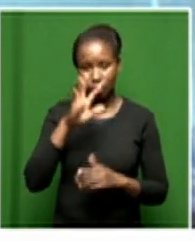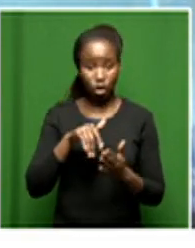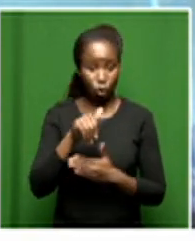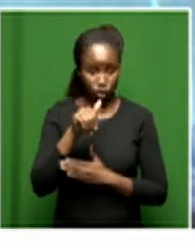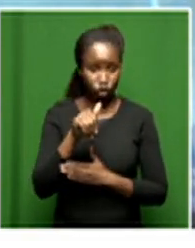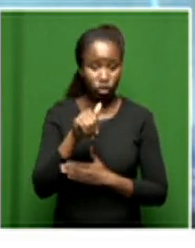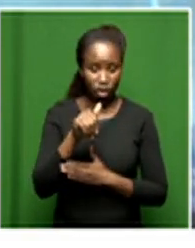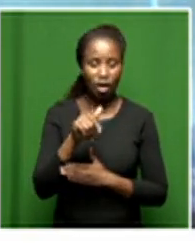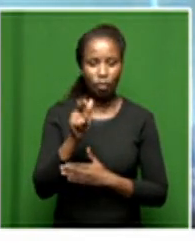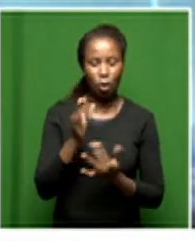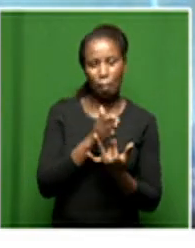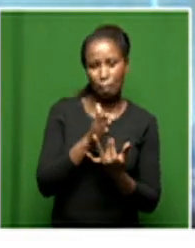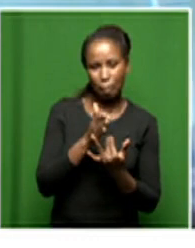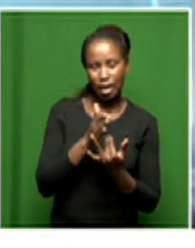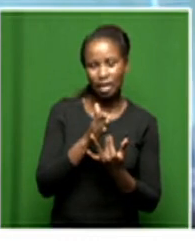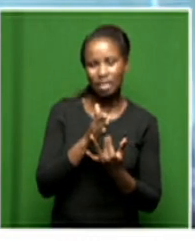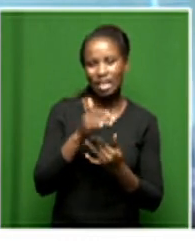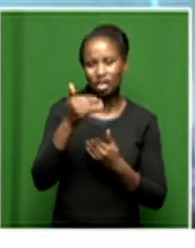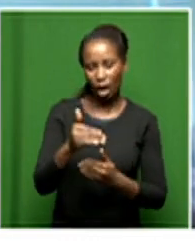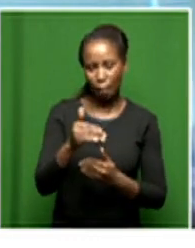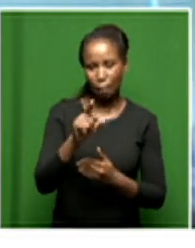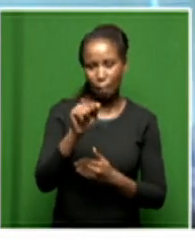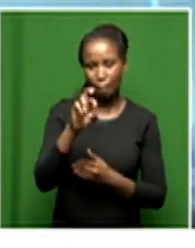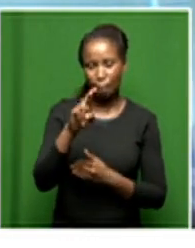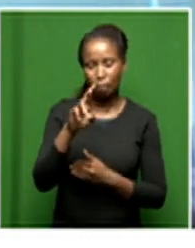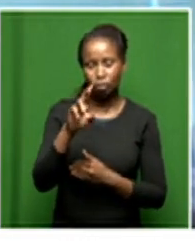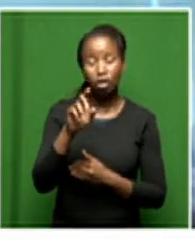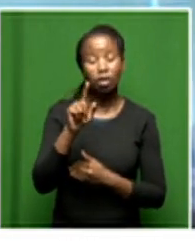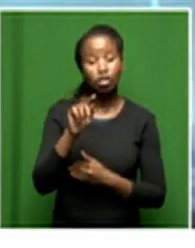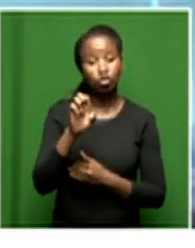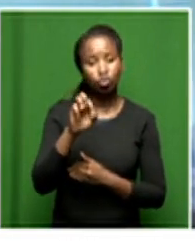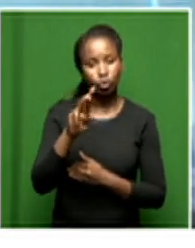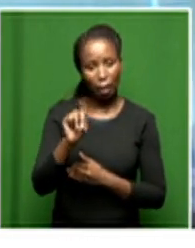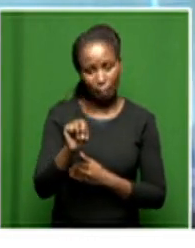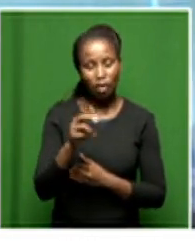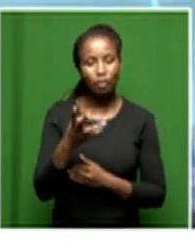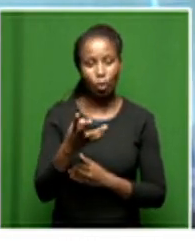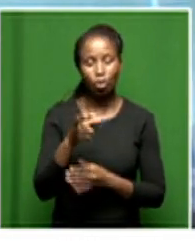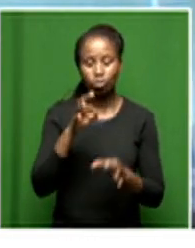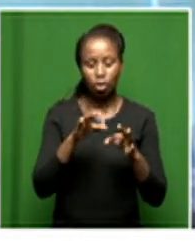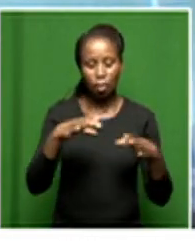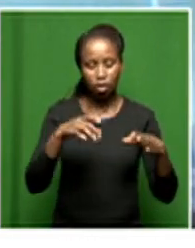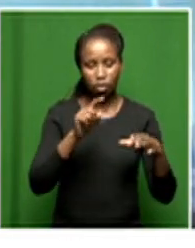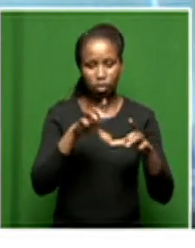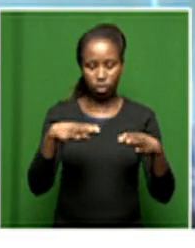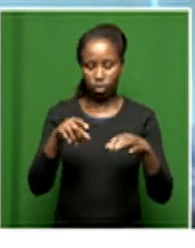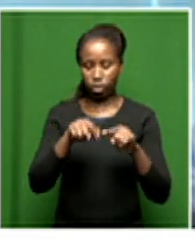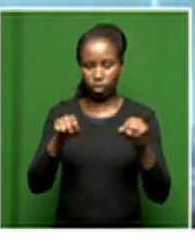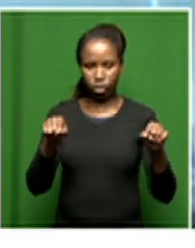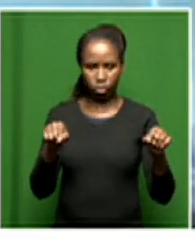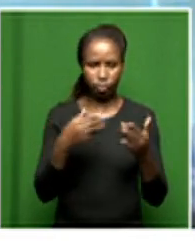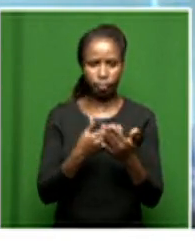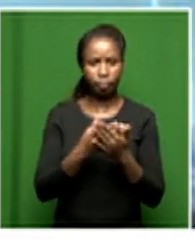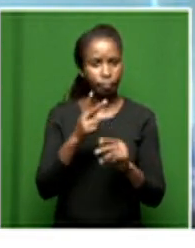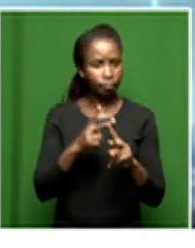midterms. And the midterm elections are usually when the party in power, the governing party, gets sent a reminder